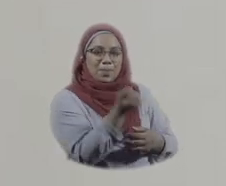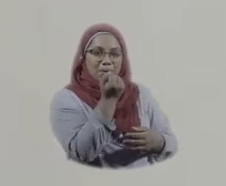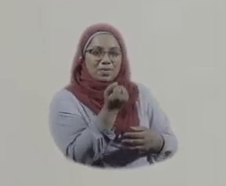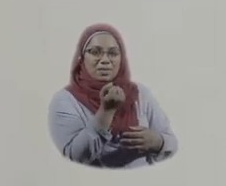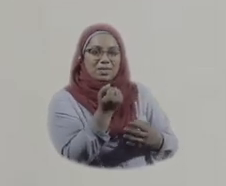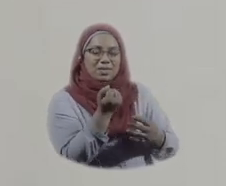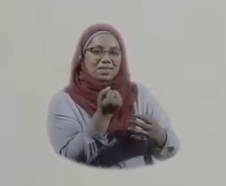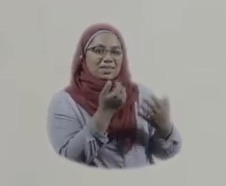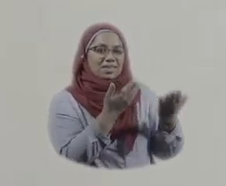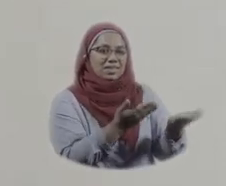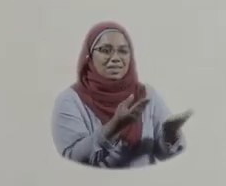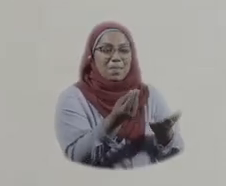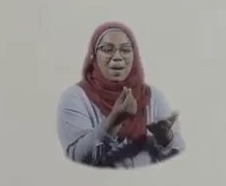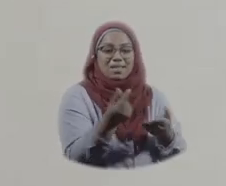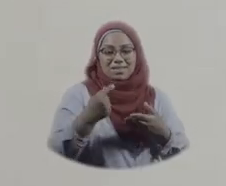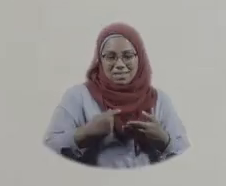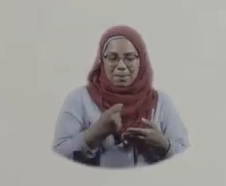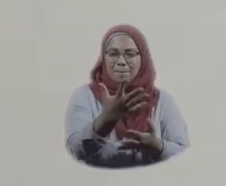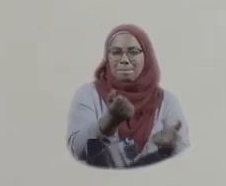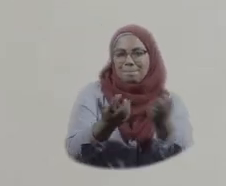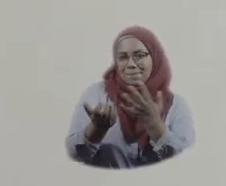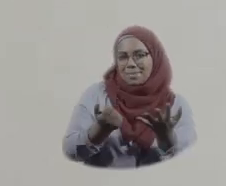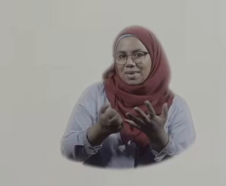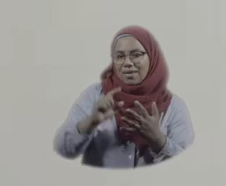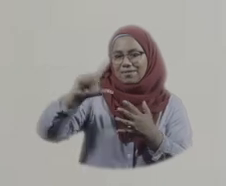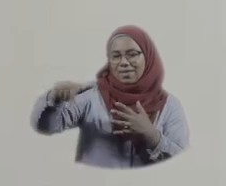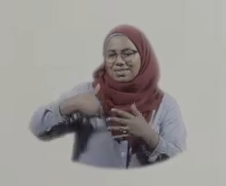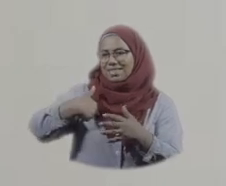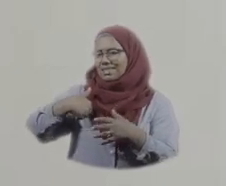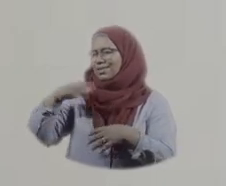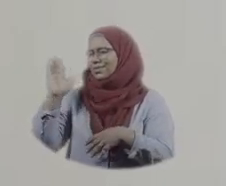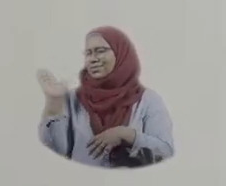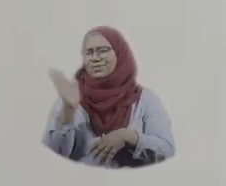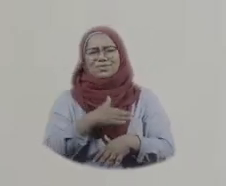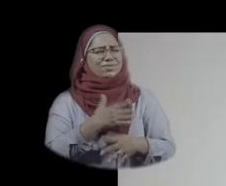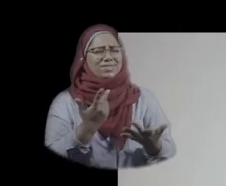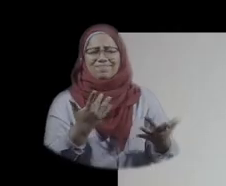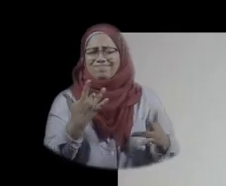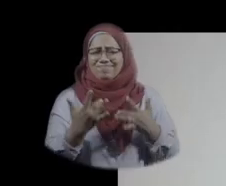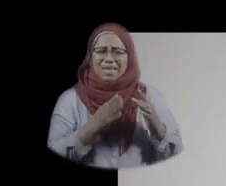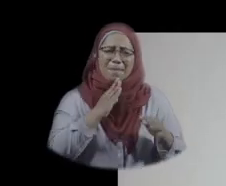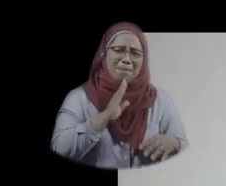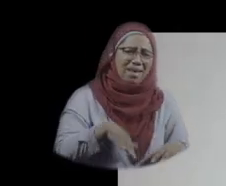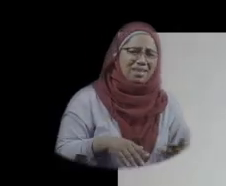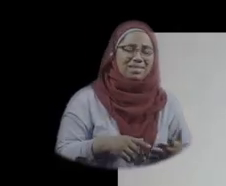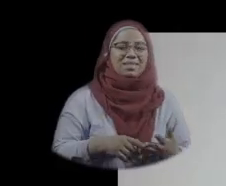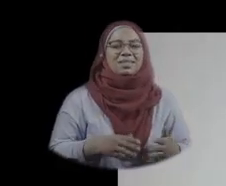lot of food for the money I got, and I regret it to this day. Yeah, me too. With